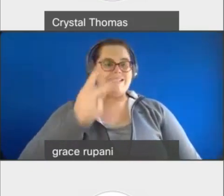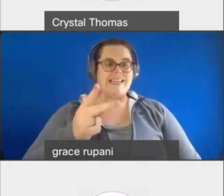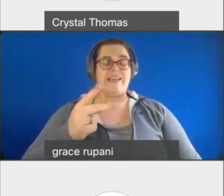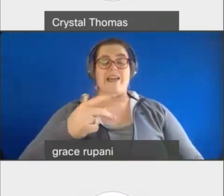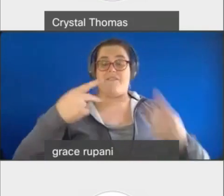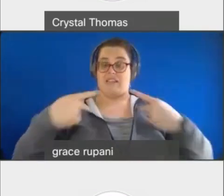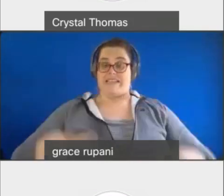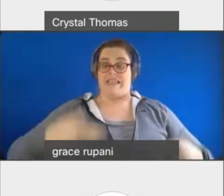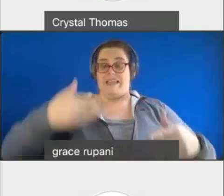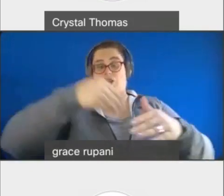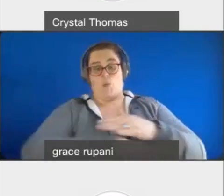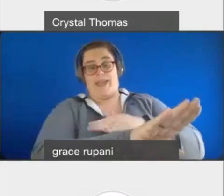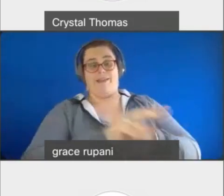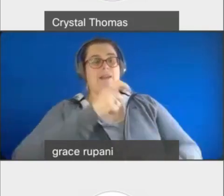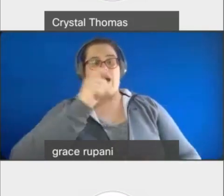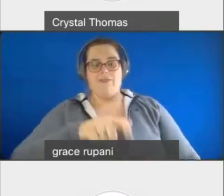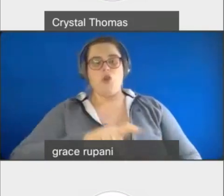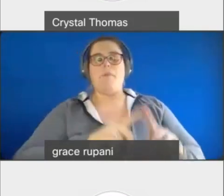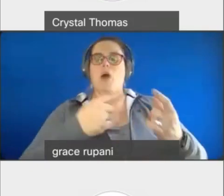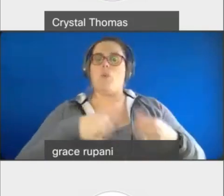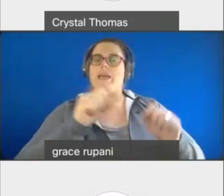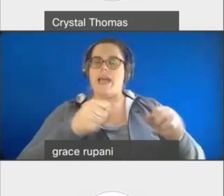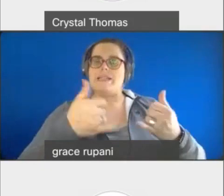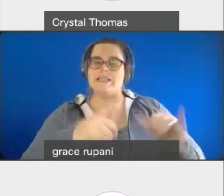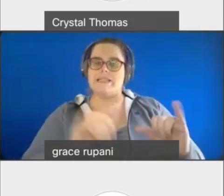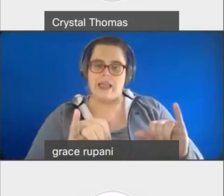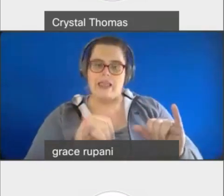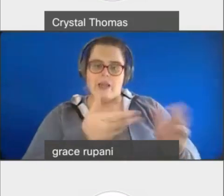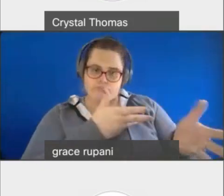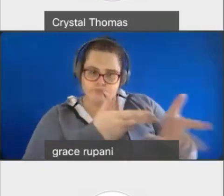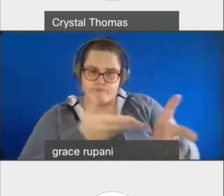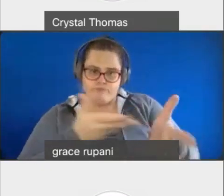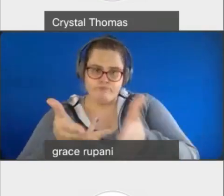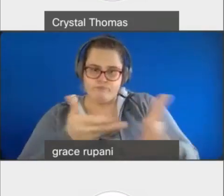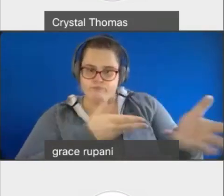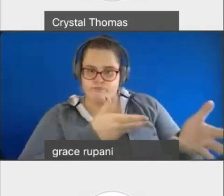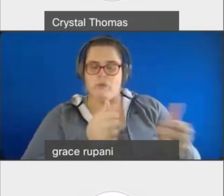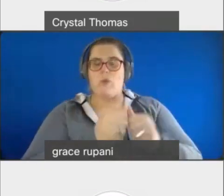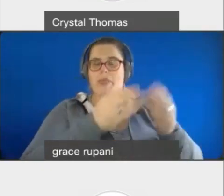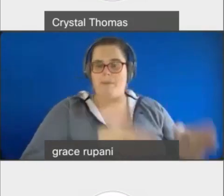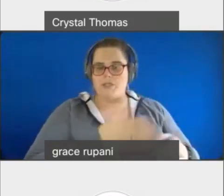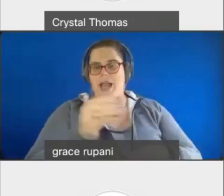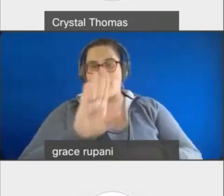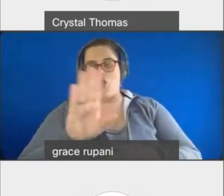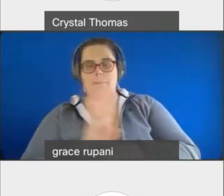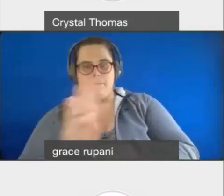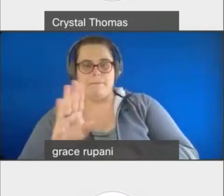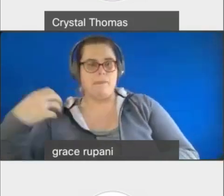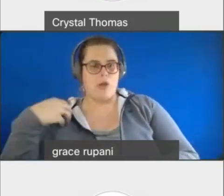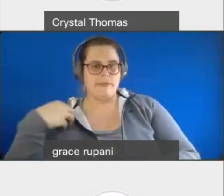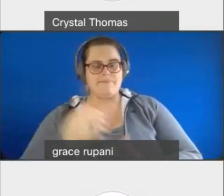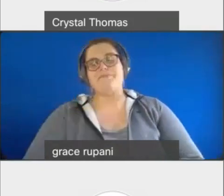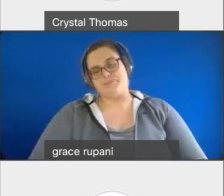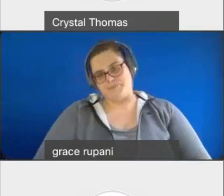in person, but we could still be the liaison between them and their employer. So that's worked. In addition to that,